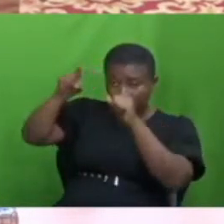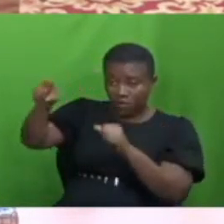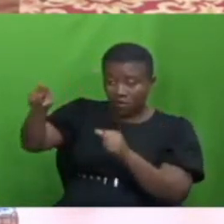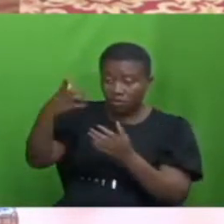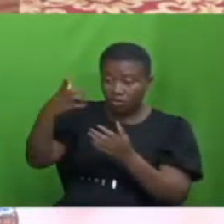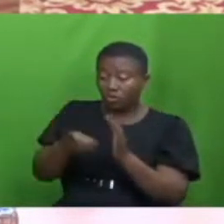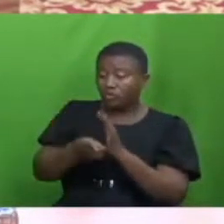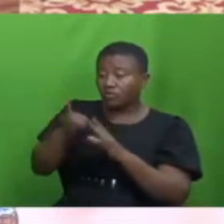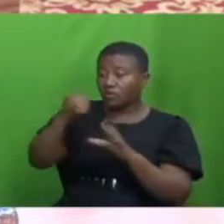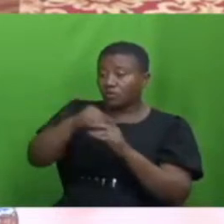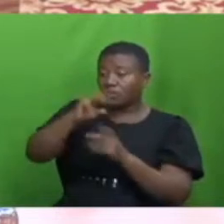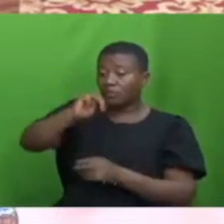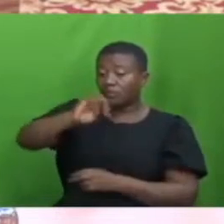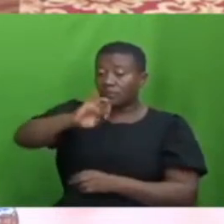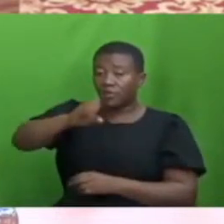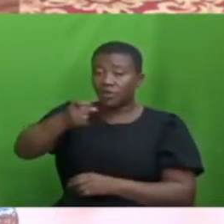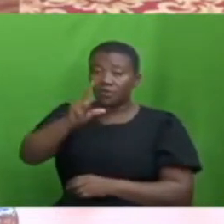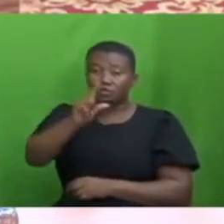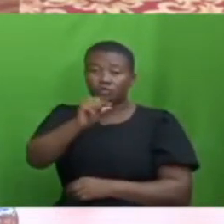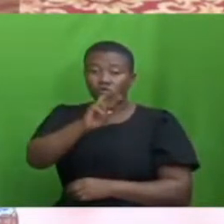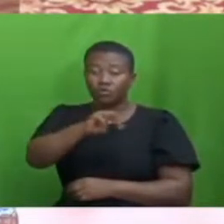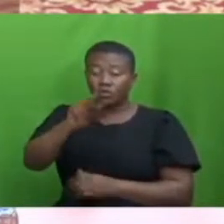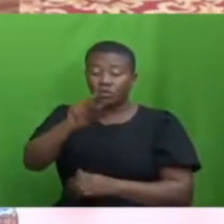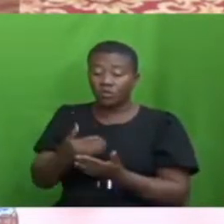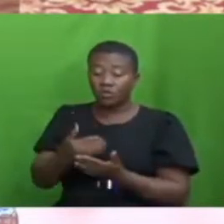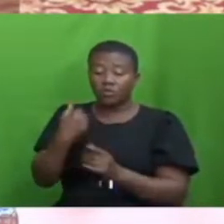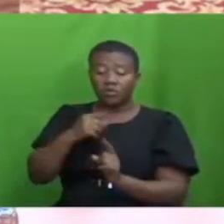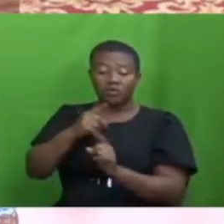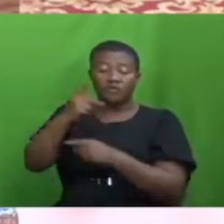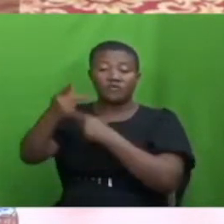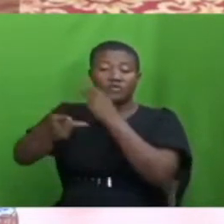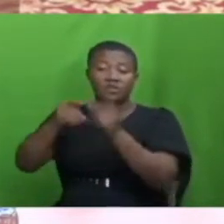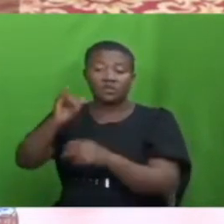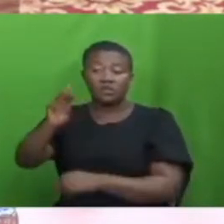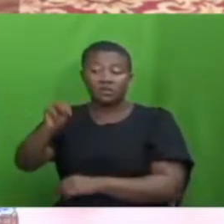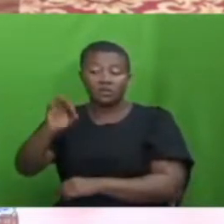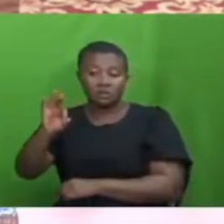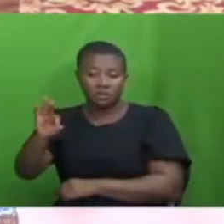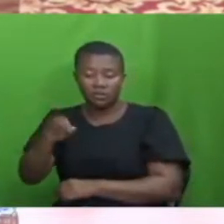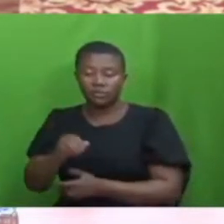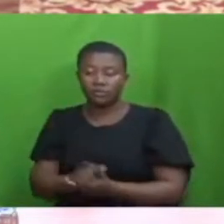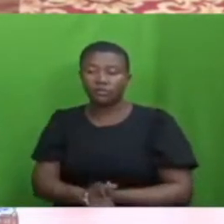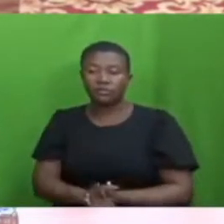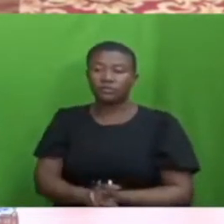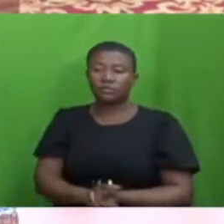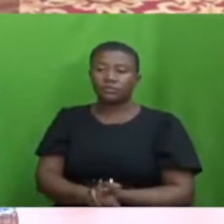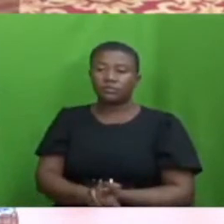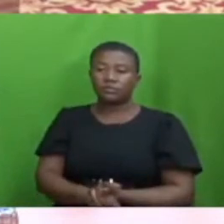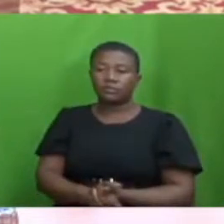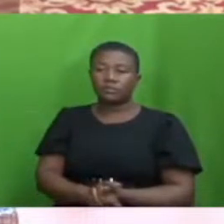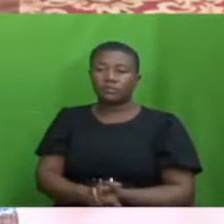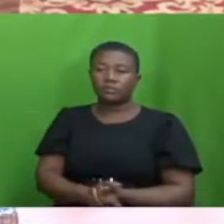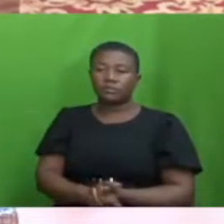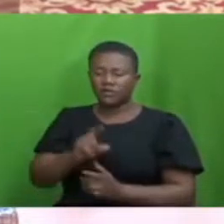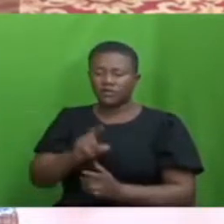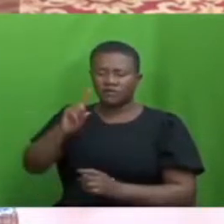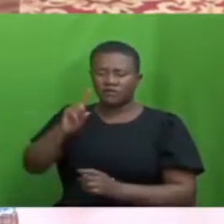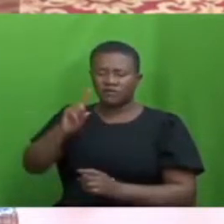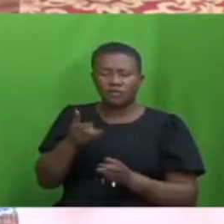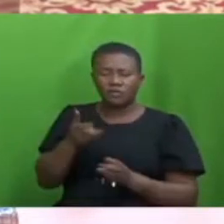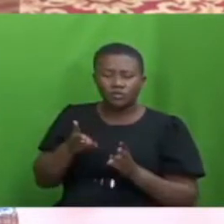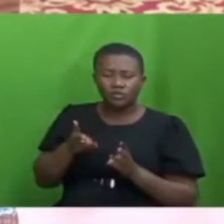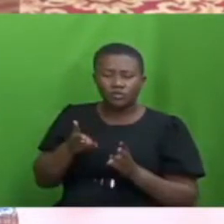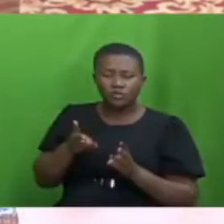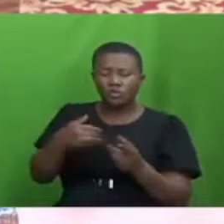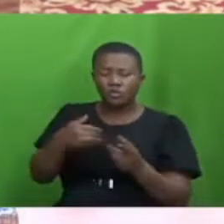March 2022 before going to the IMF, that's the PCPEG. As a first step towards fulfilling this